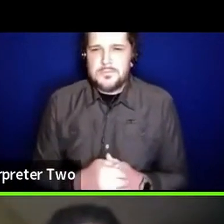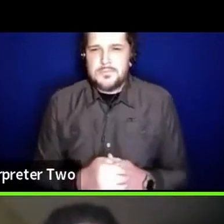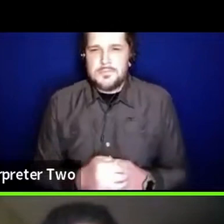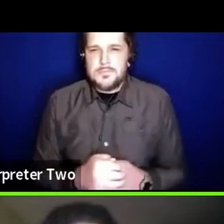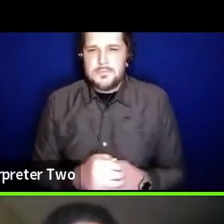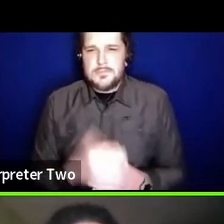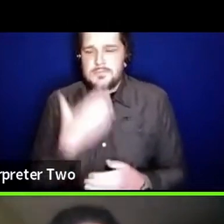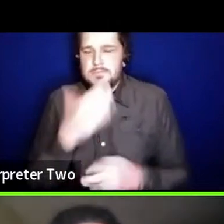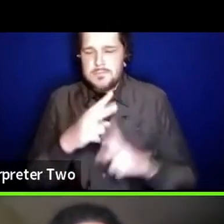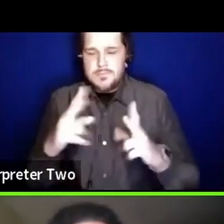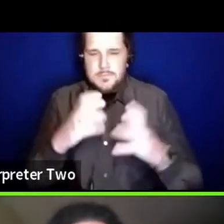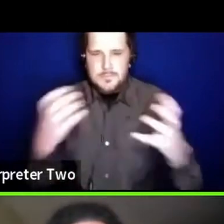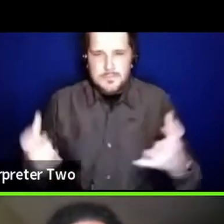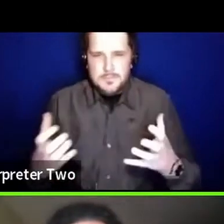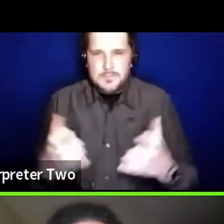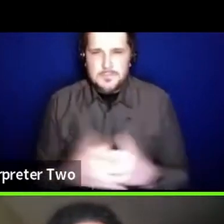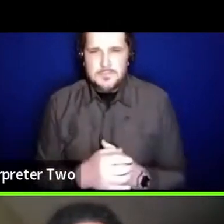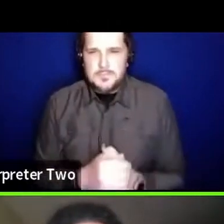Thank you very much.